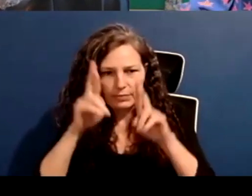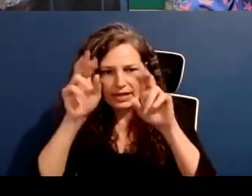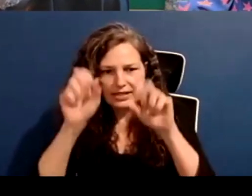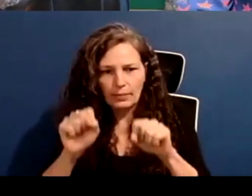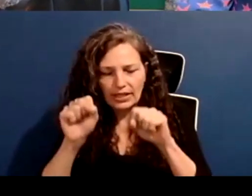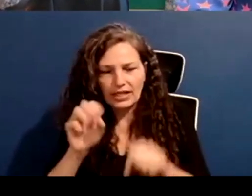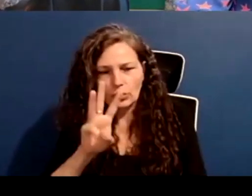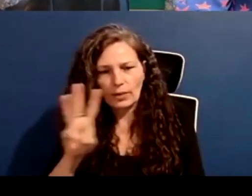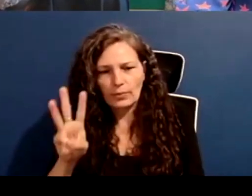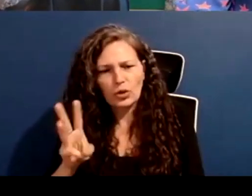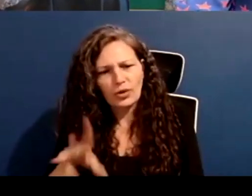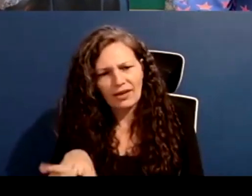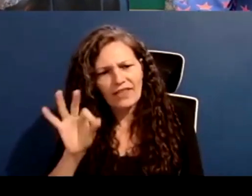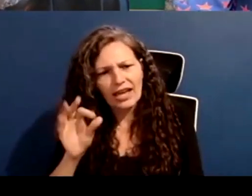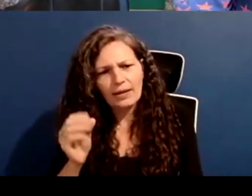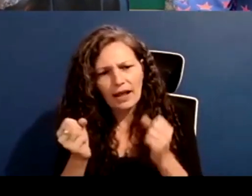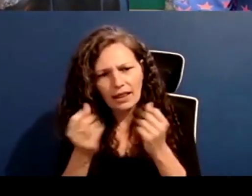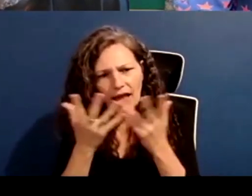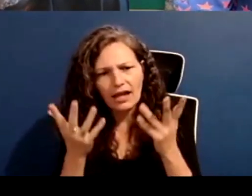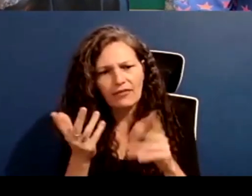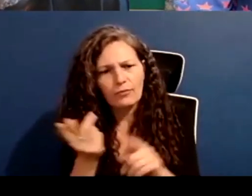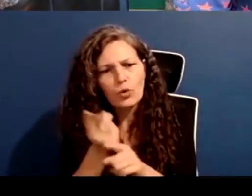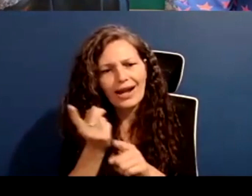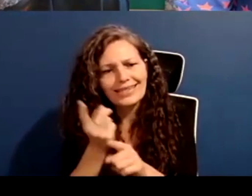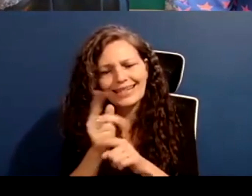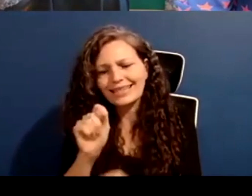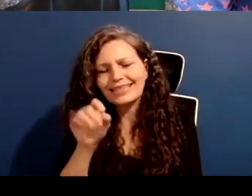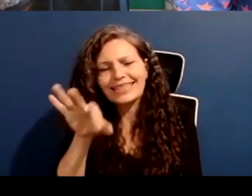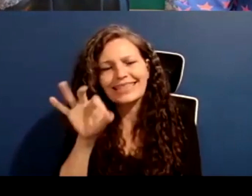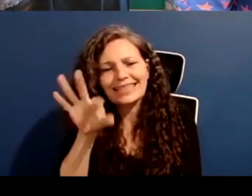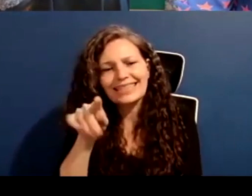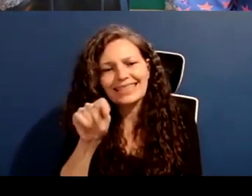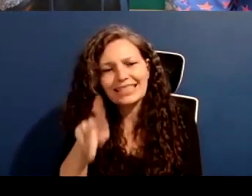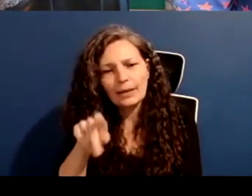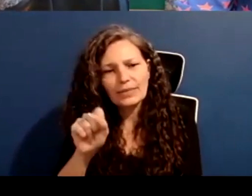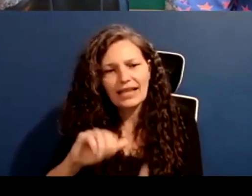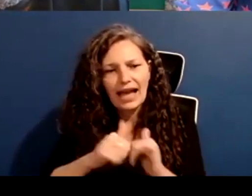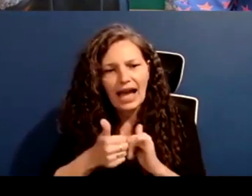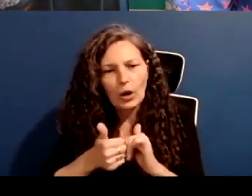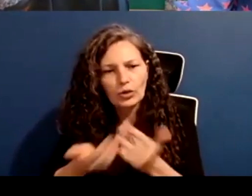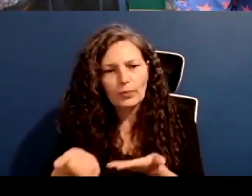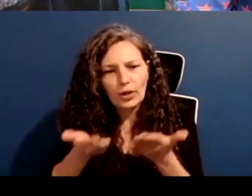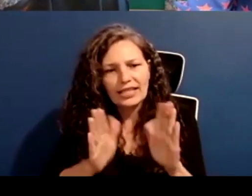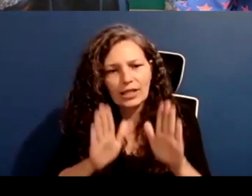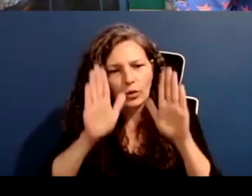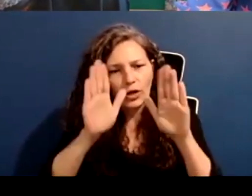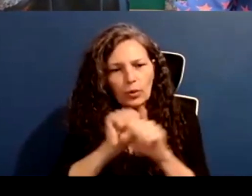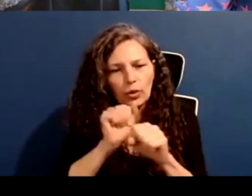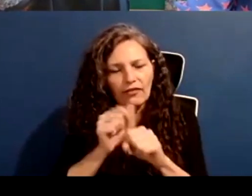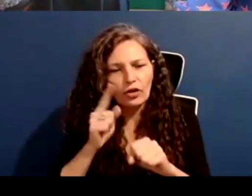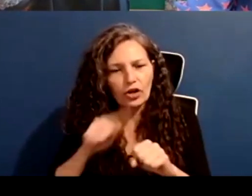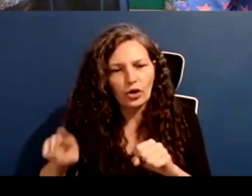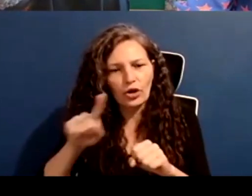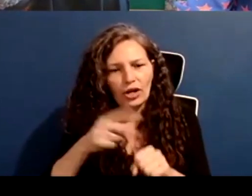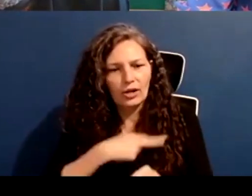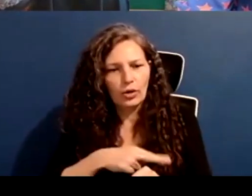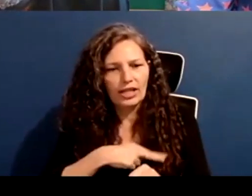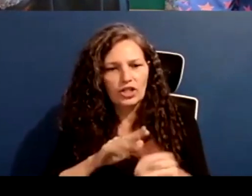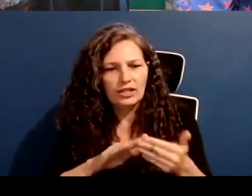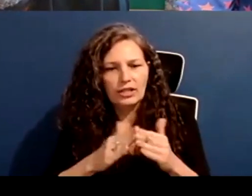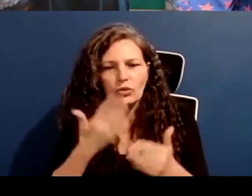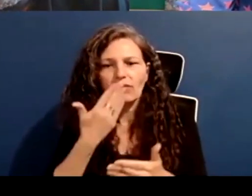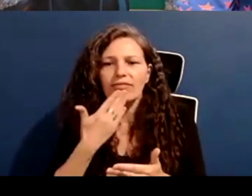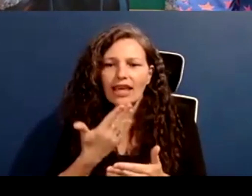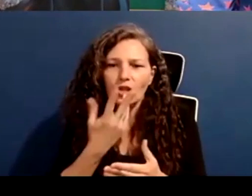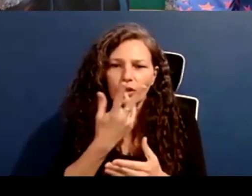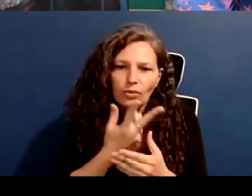found there on how to bring this incredible work to your faith community. So I want to thank again Dr. Kenny and Dr.